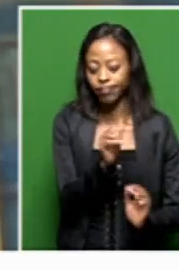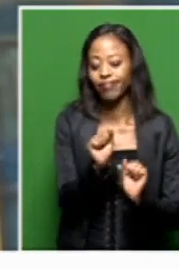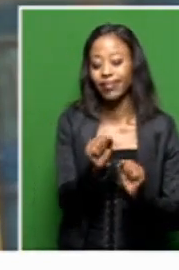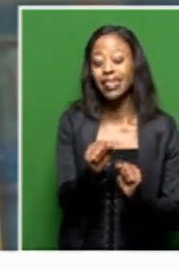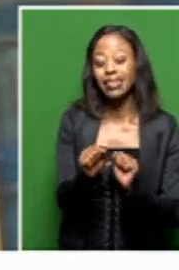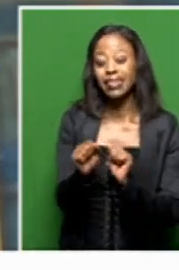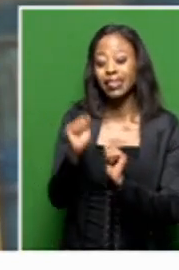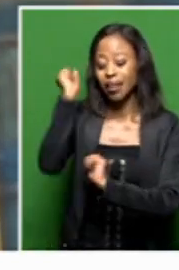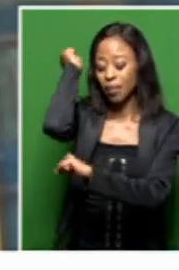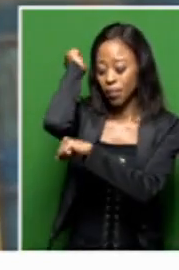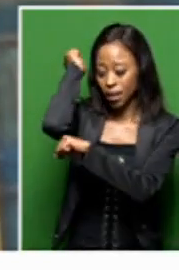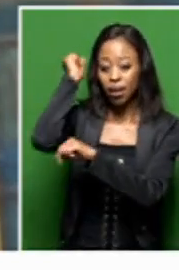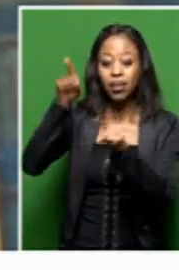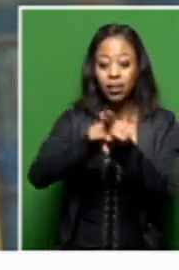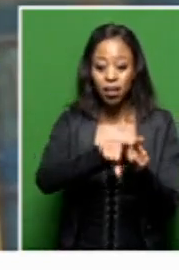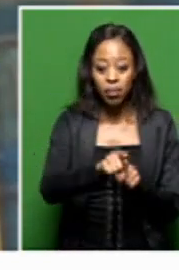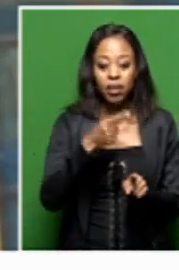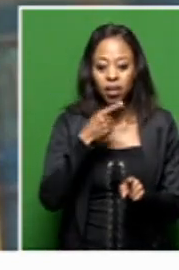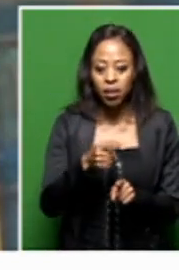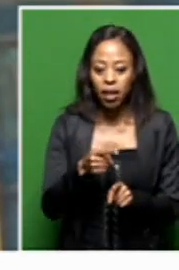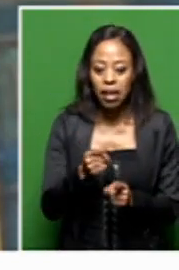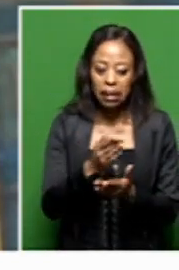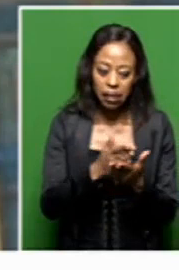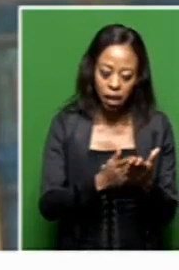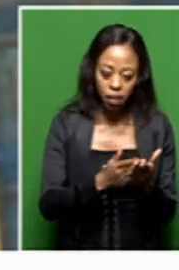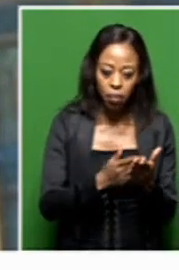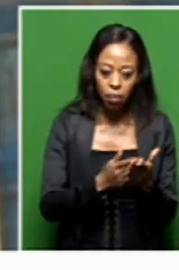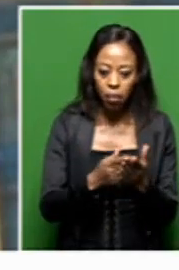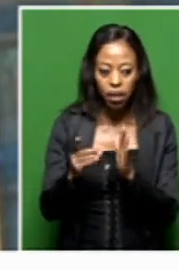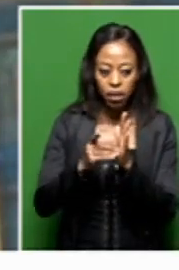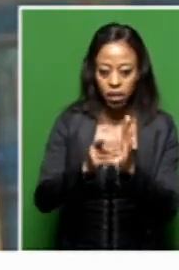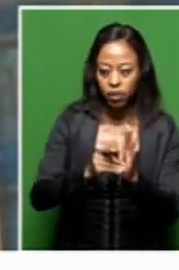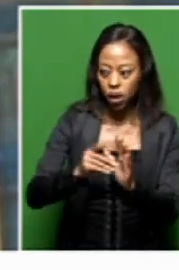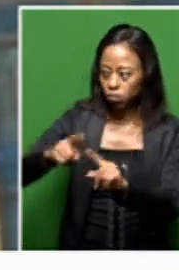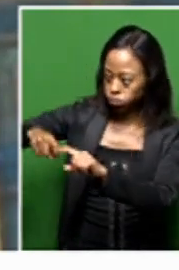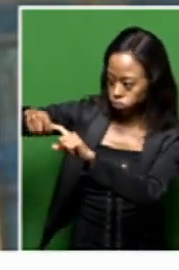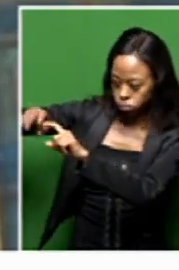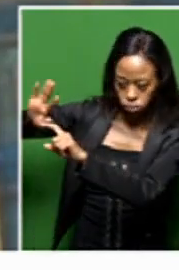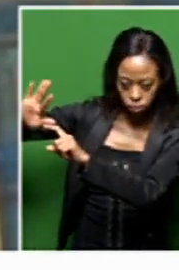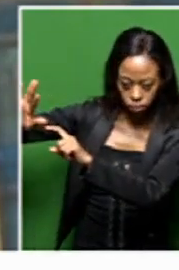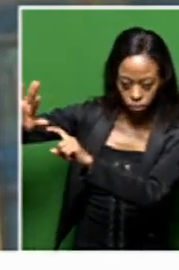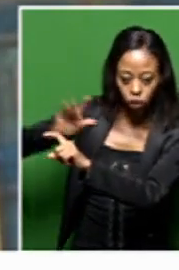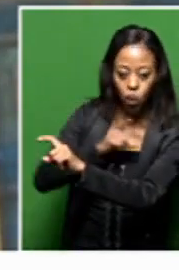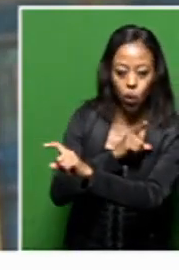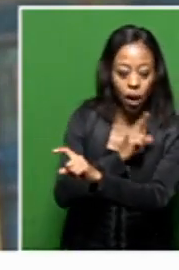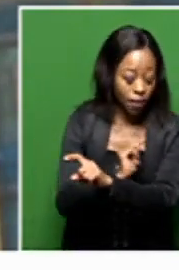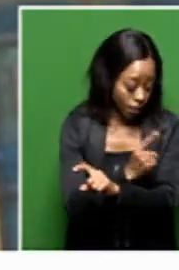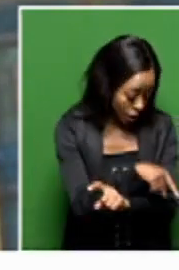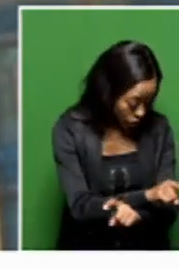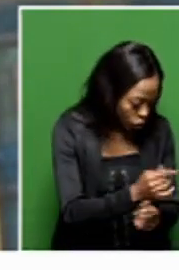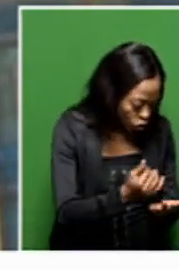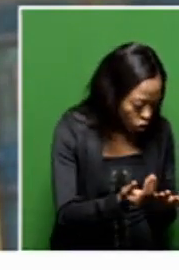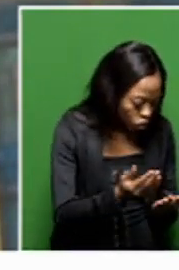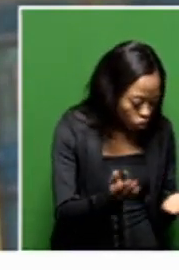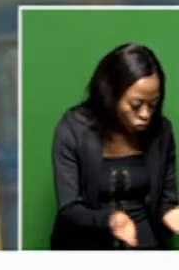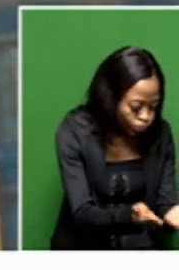the media, even by yourselves, that we had to defer some deliveries. And the reason we do that is to try and push out the expiry date,